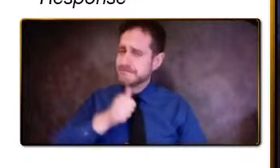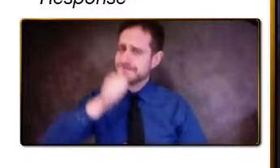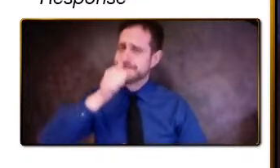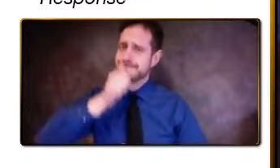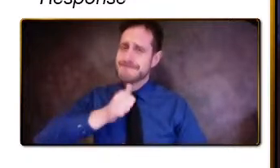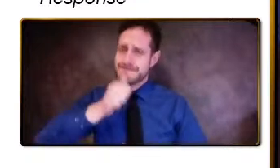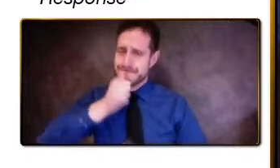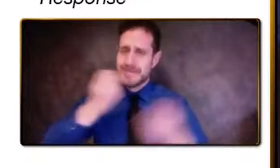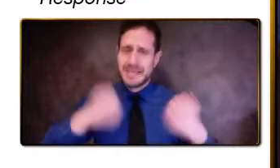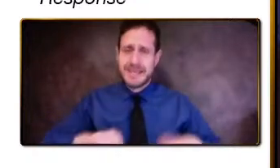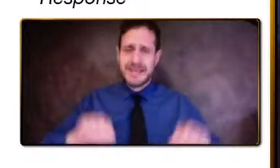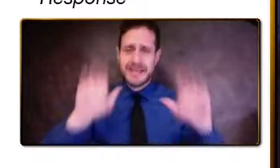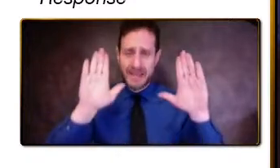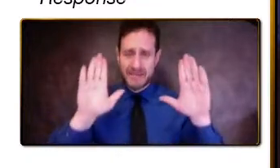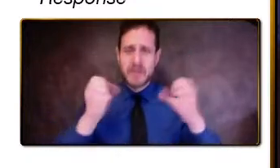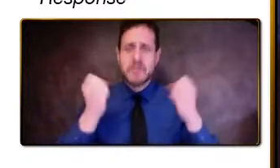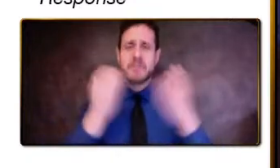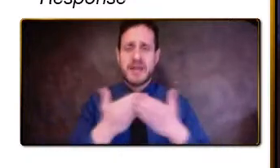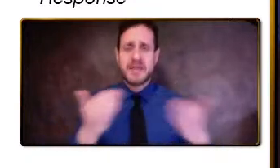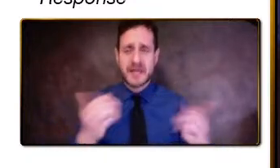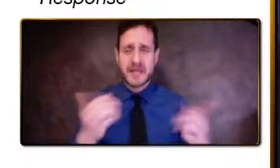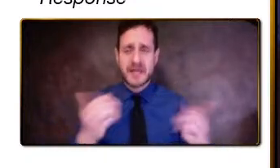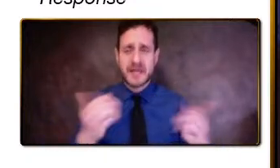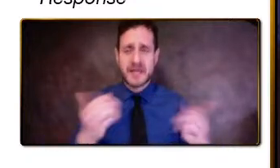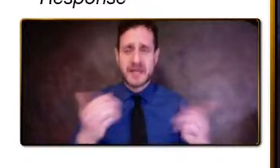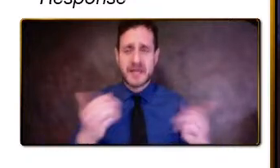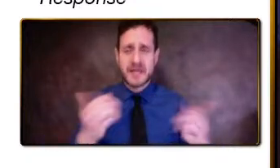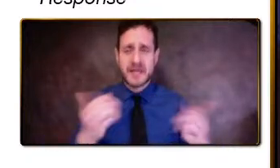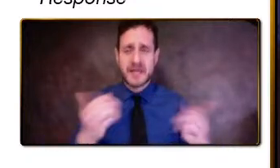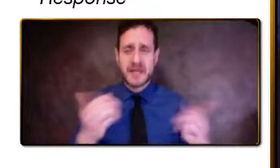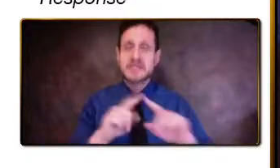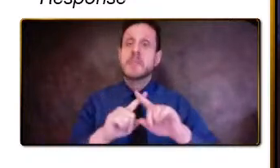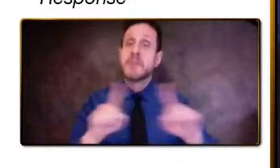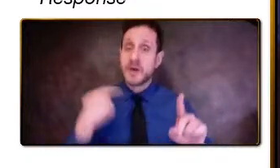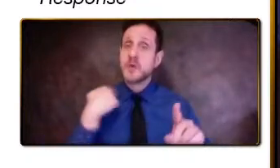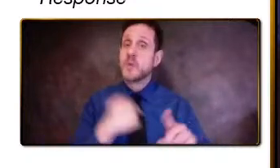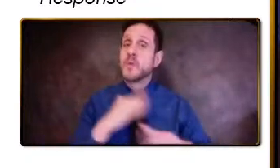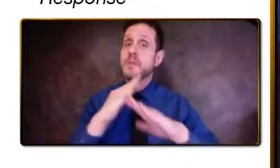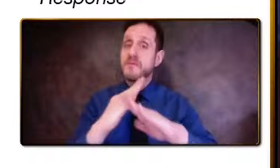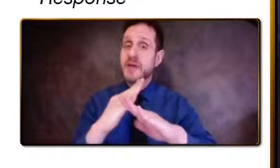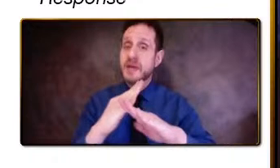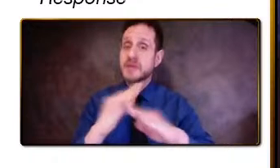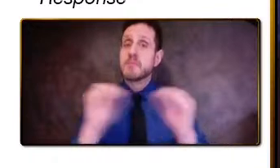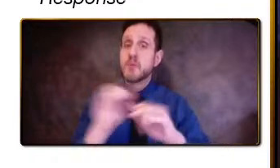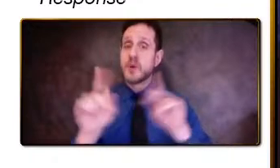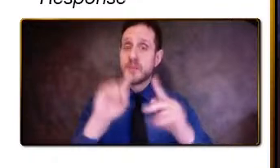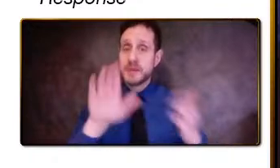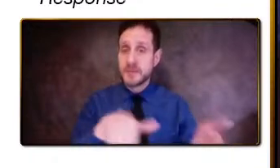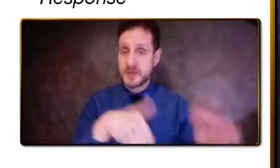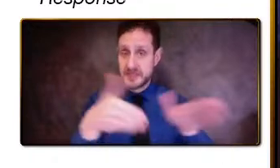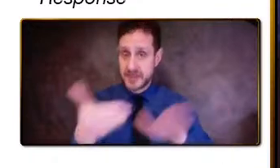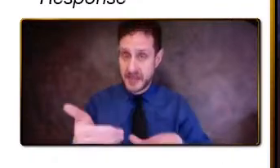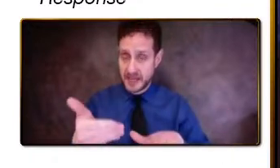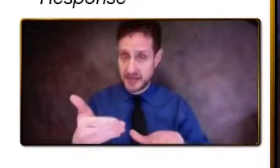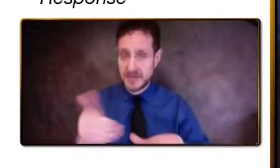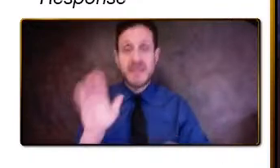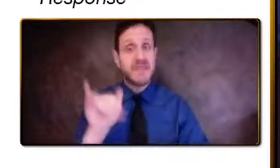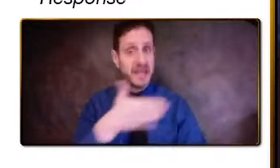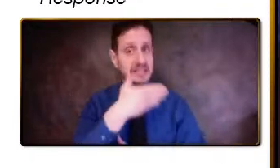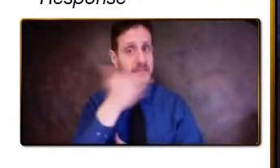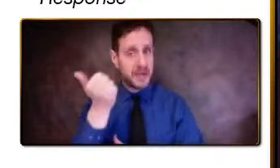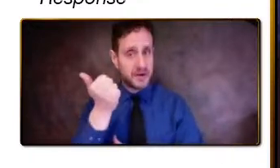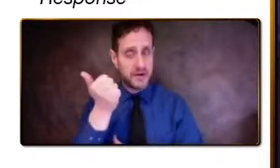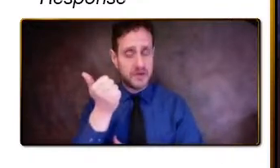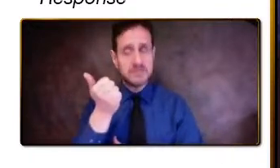prevents the loss of many more lives. With the advice of infection control experts